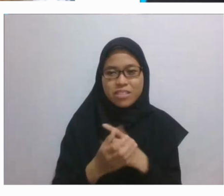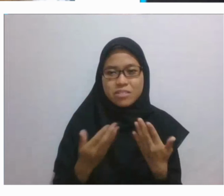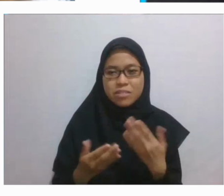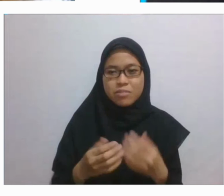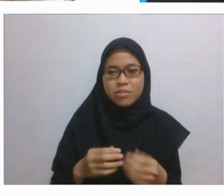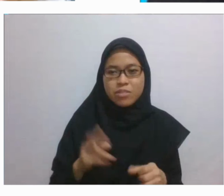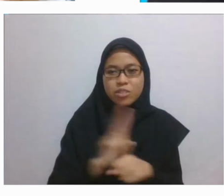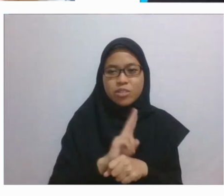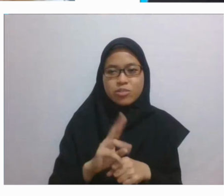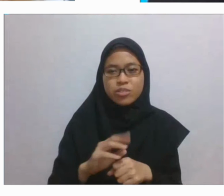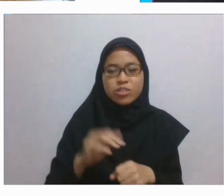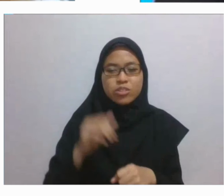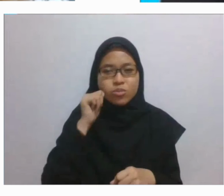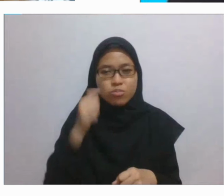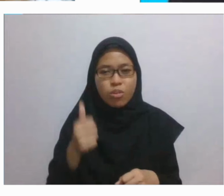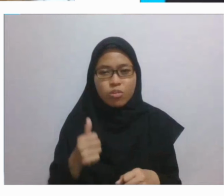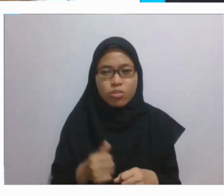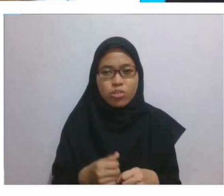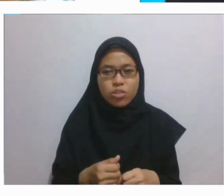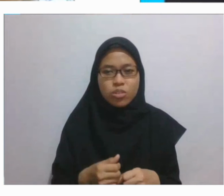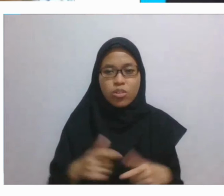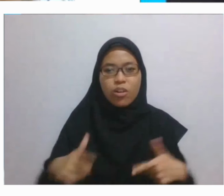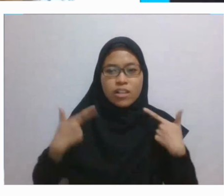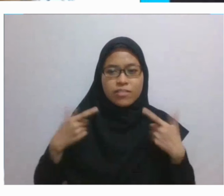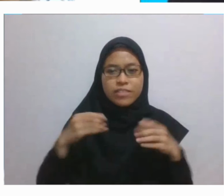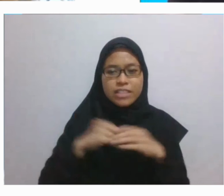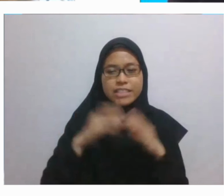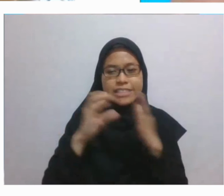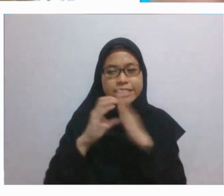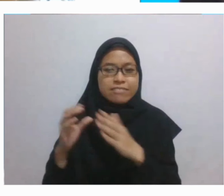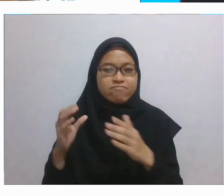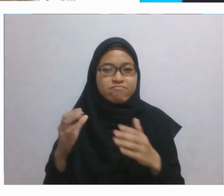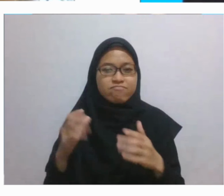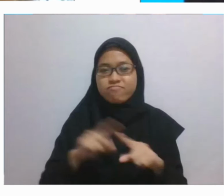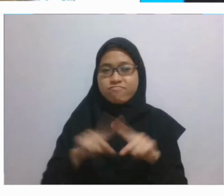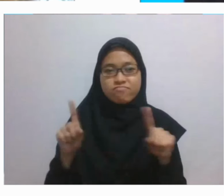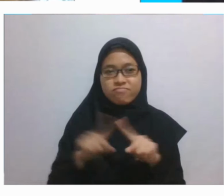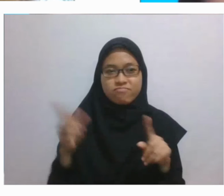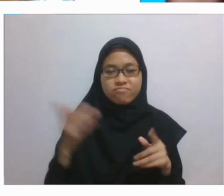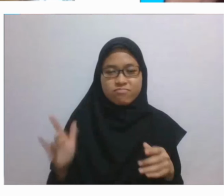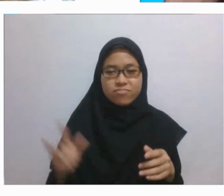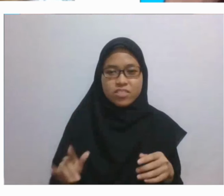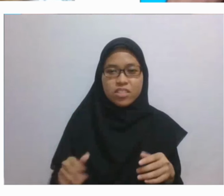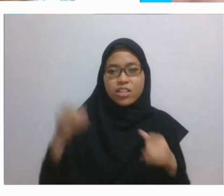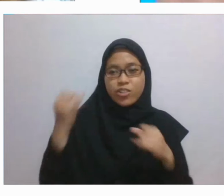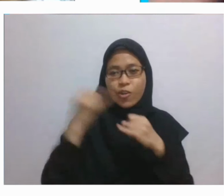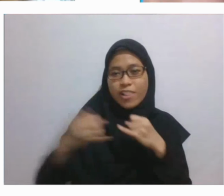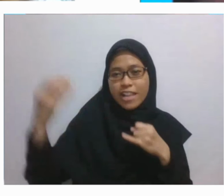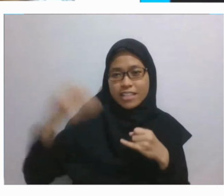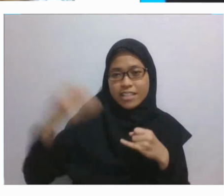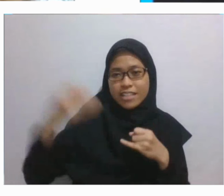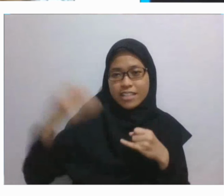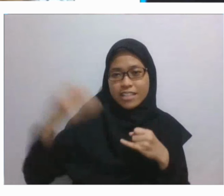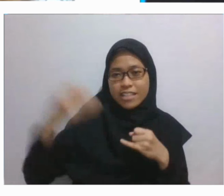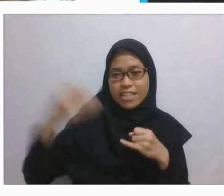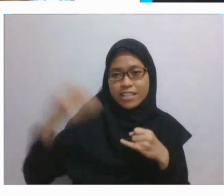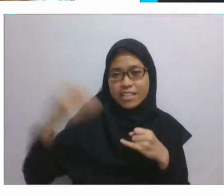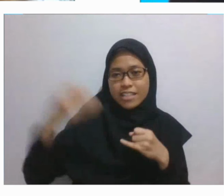more or using other types of, you know, living in the city differently maybe. And it also, your last slide actually, when you showed the picture of loving the tree and so